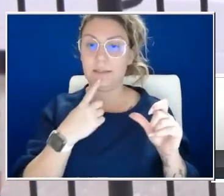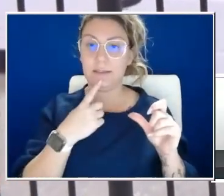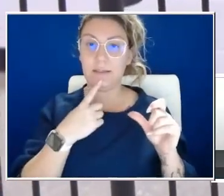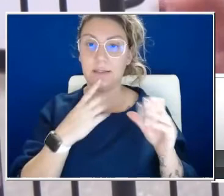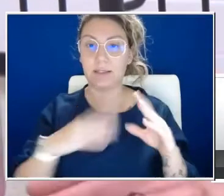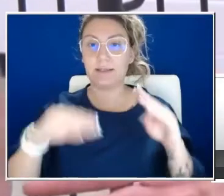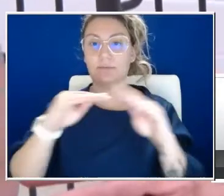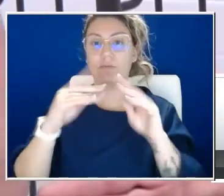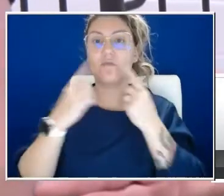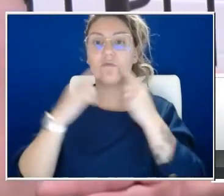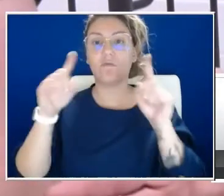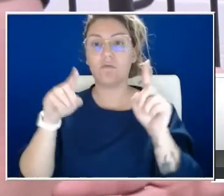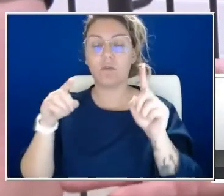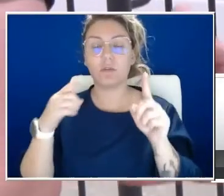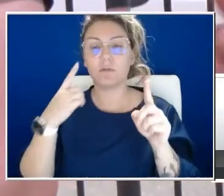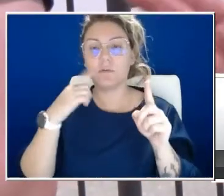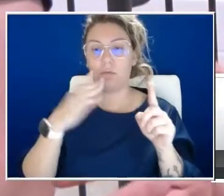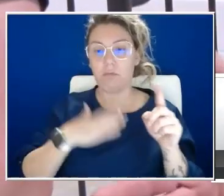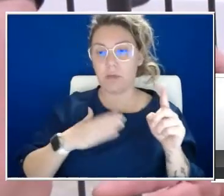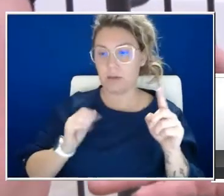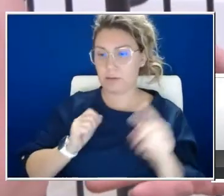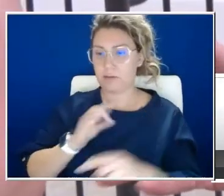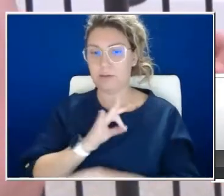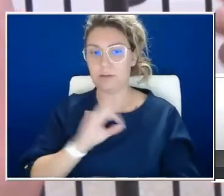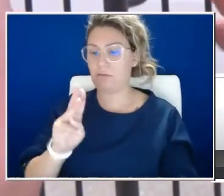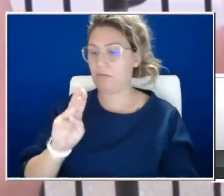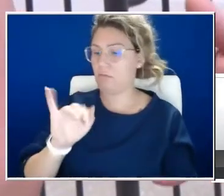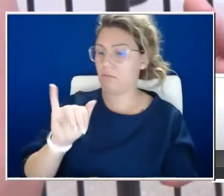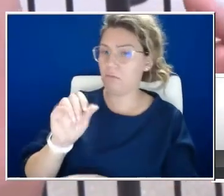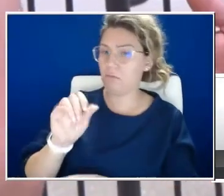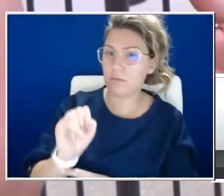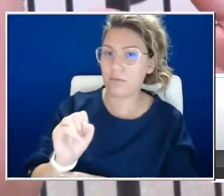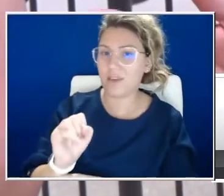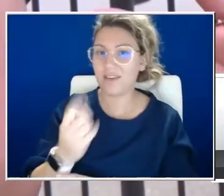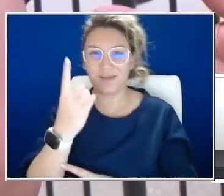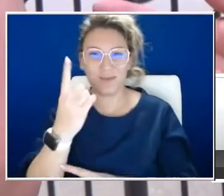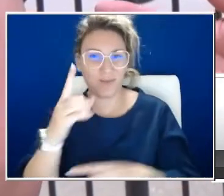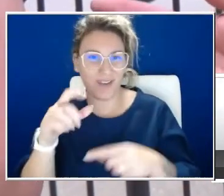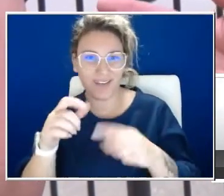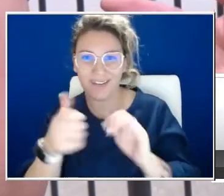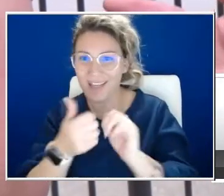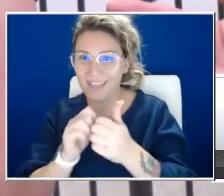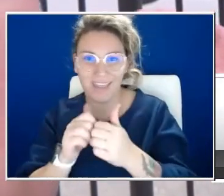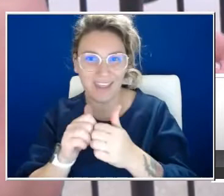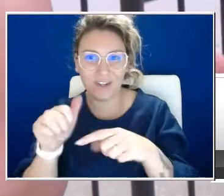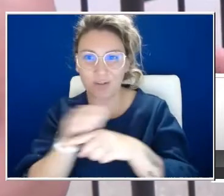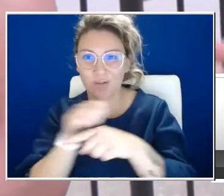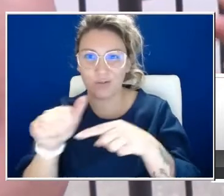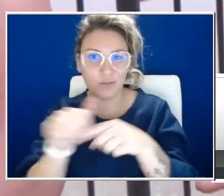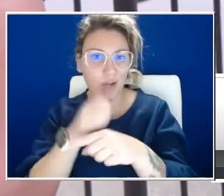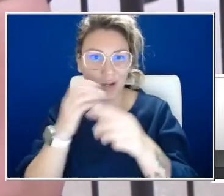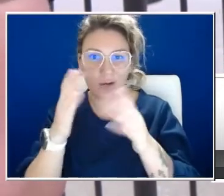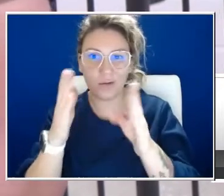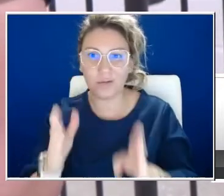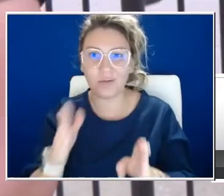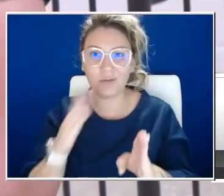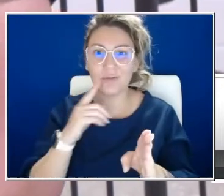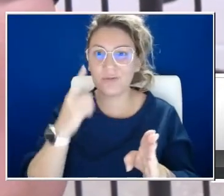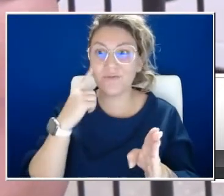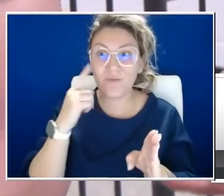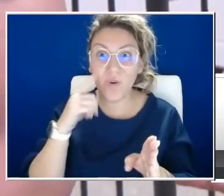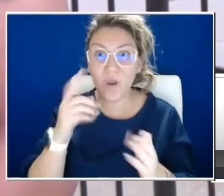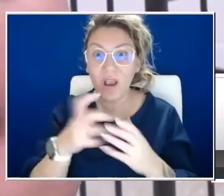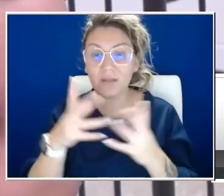staff? Miles is out here, one athletic trainer with how many fall? 400 or 500. 500